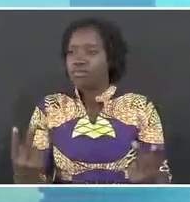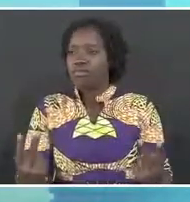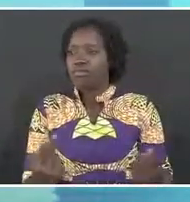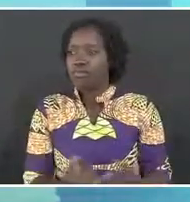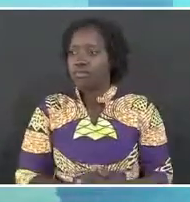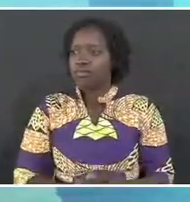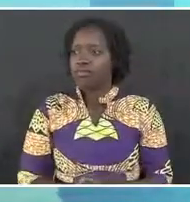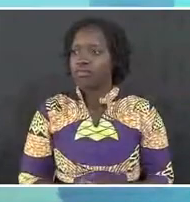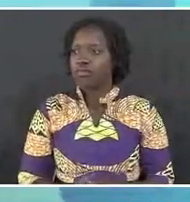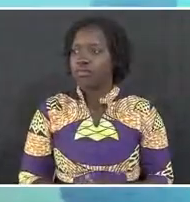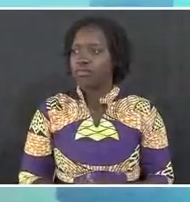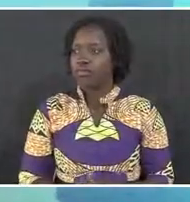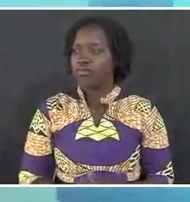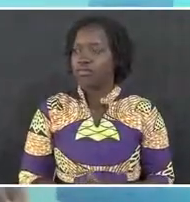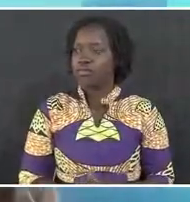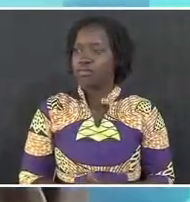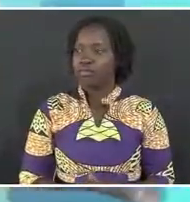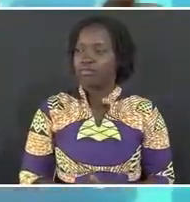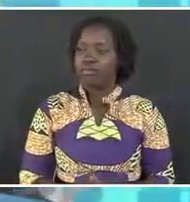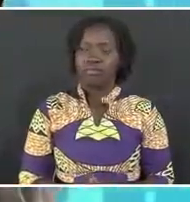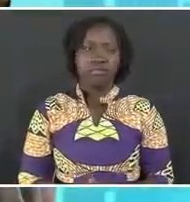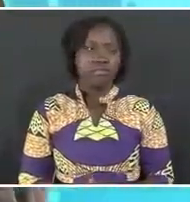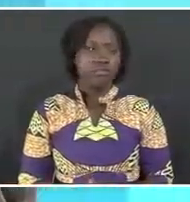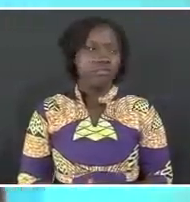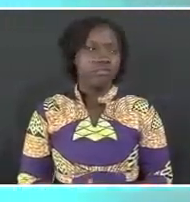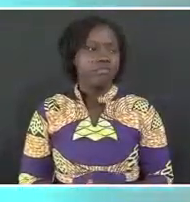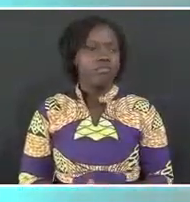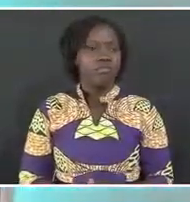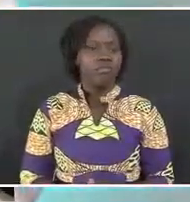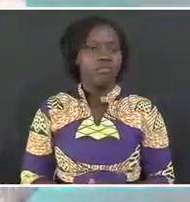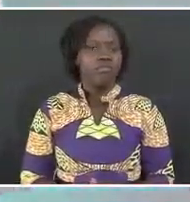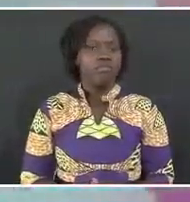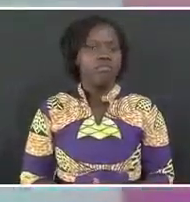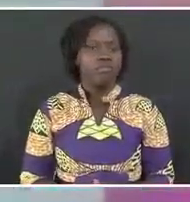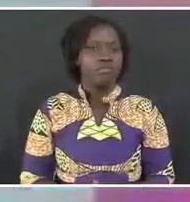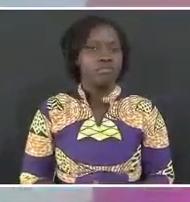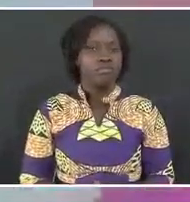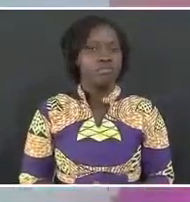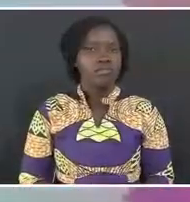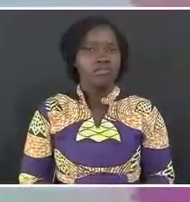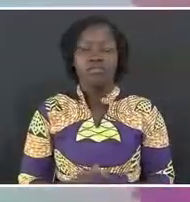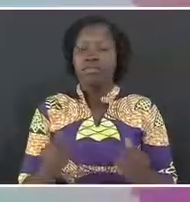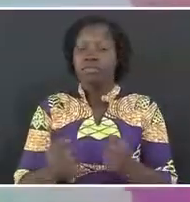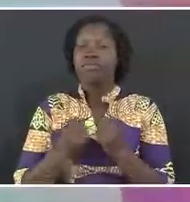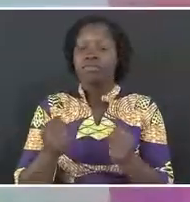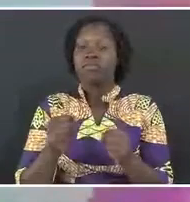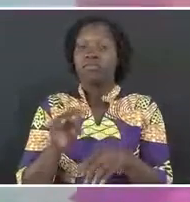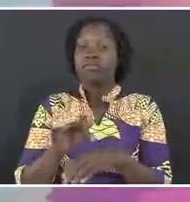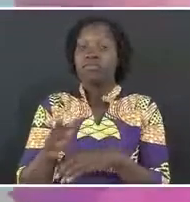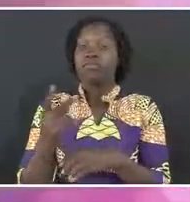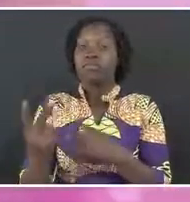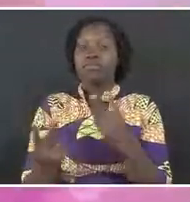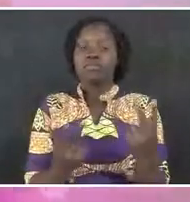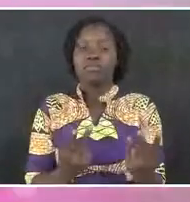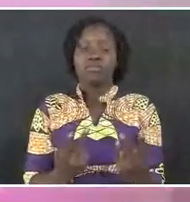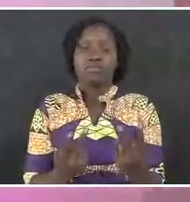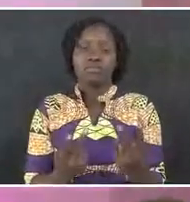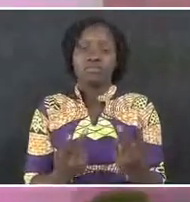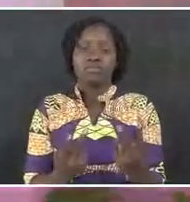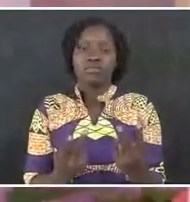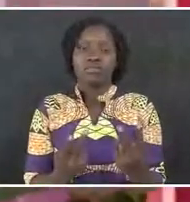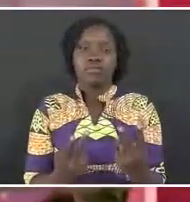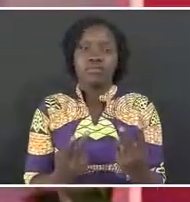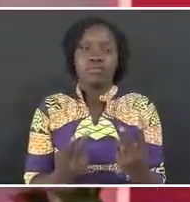70, other scripture 70. But they were being sent two by two. And there is power in sending two by two.